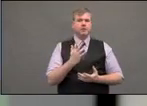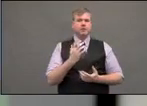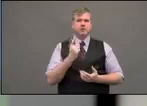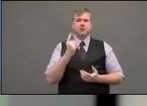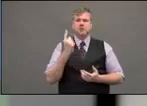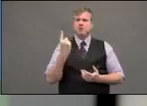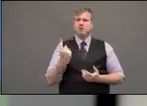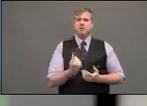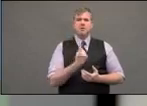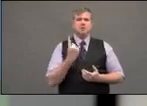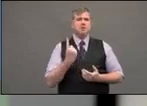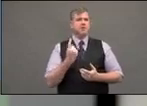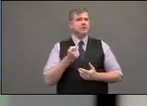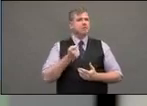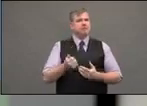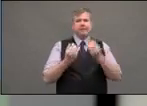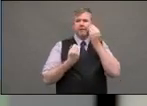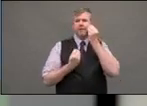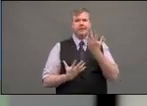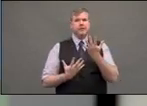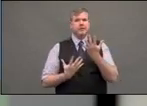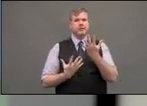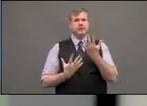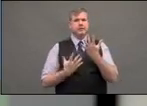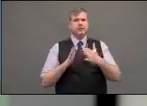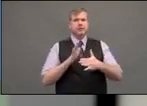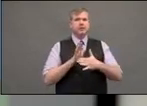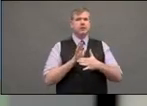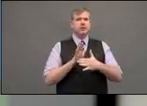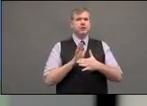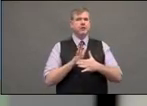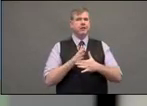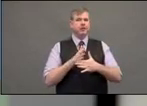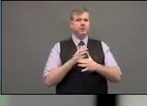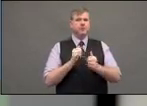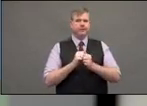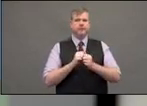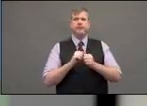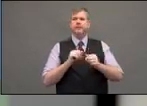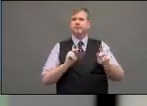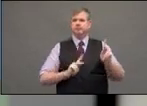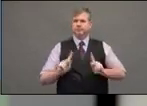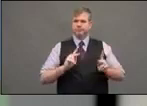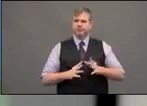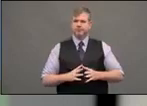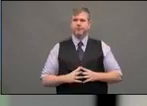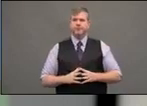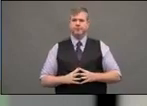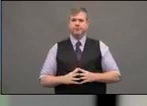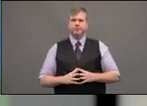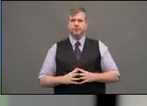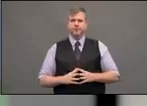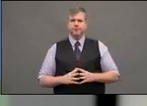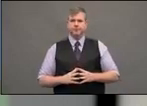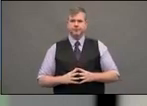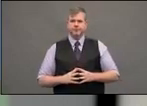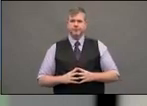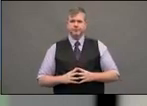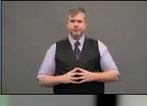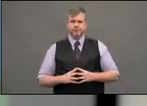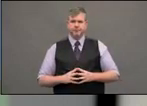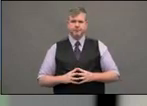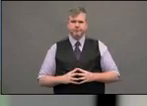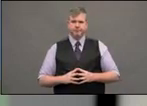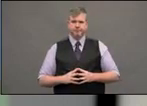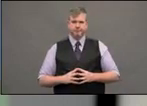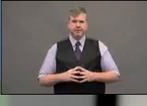the county employees, the minimum information they need in order to reach out to people and give them the information they need to stay